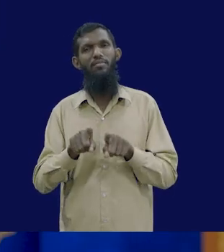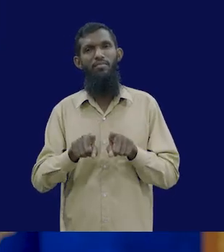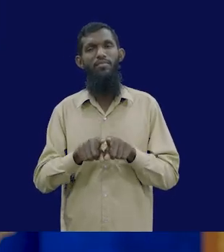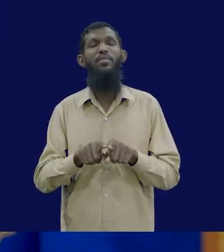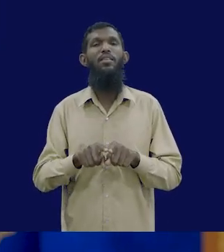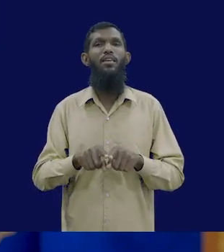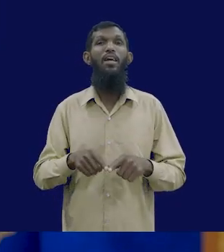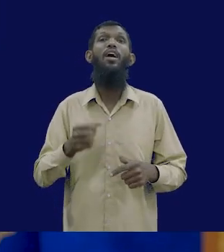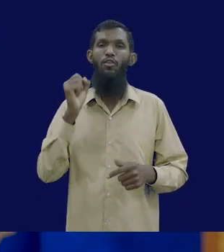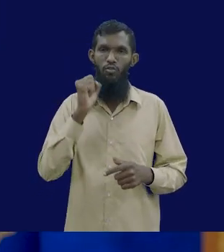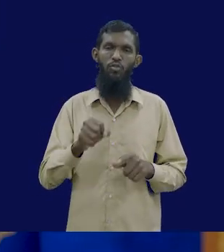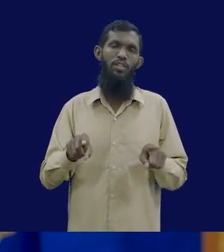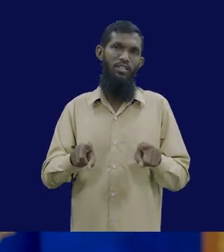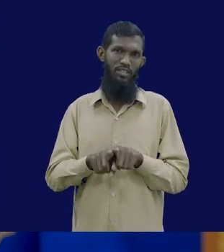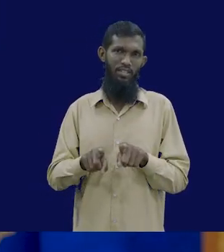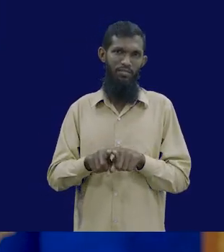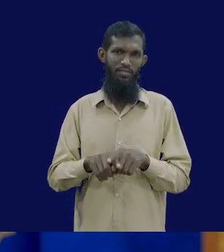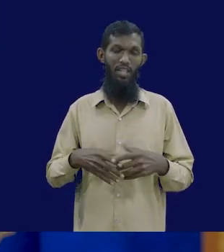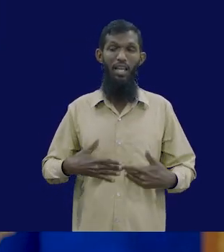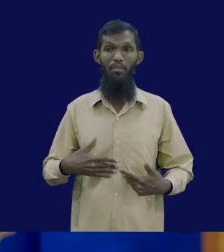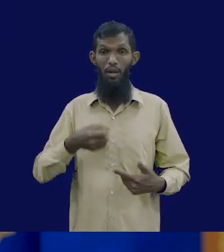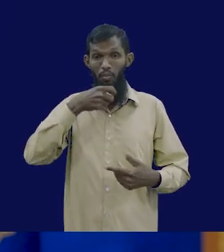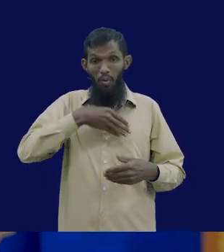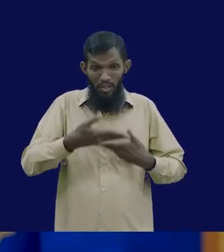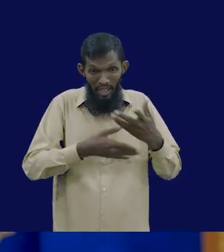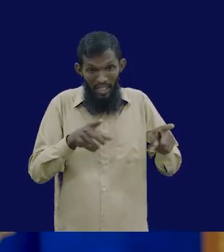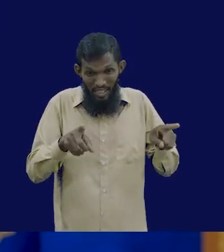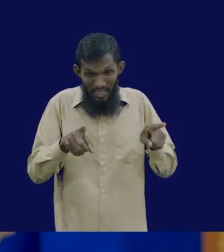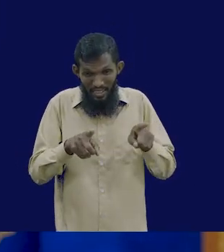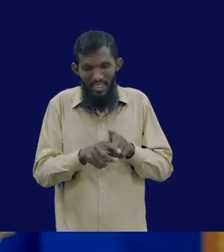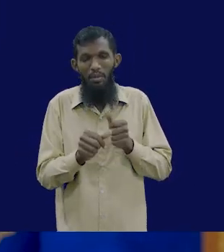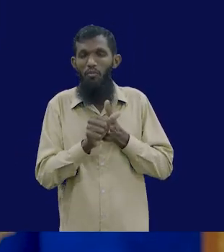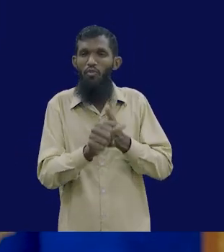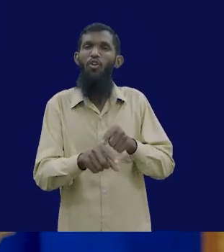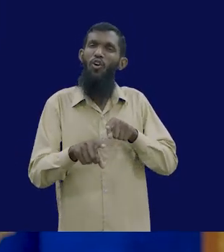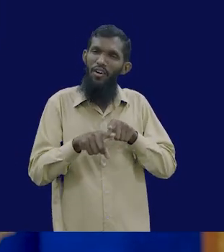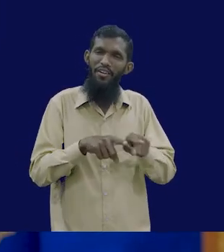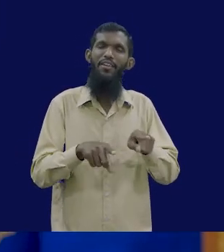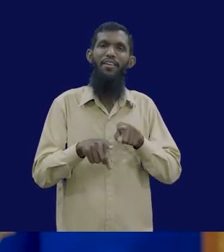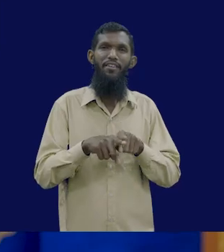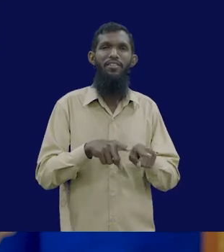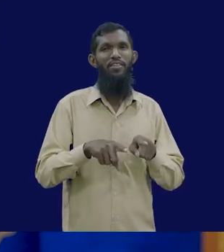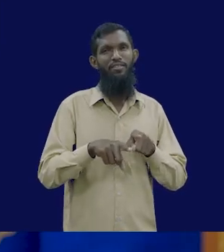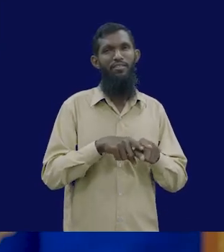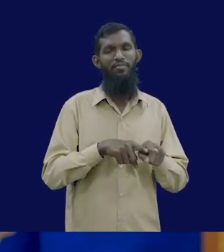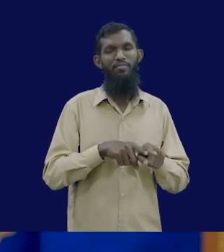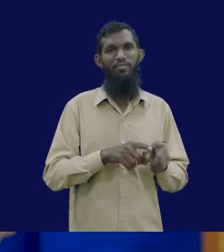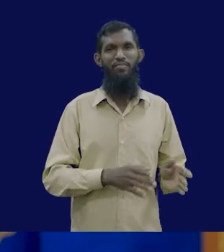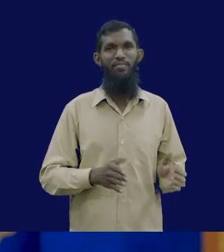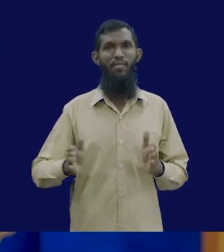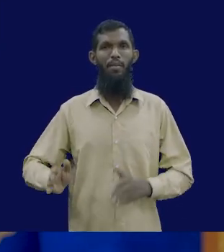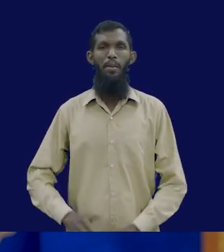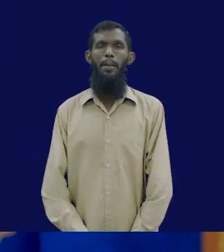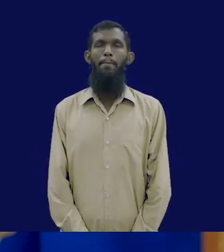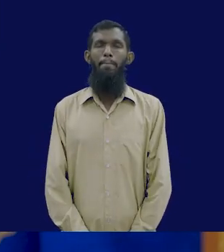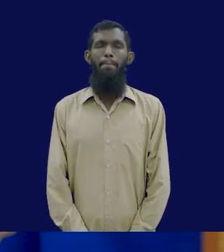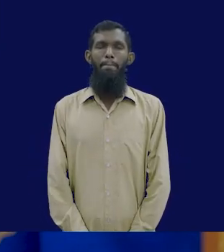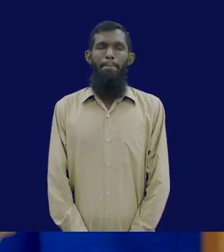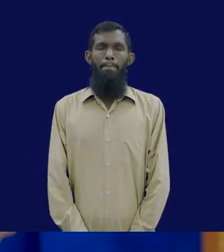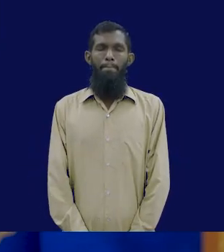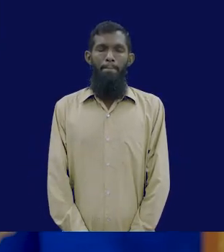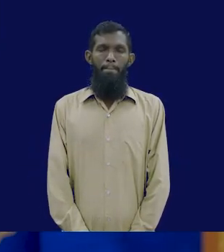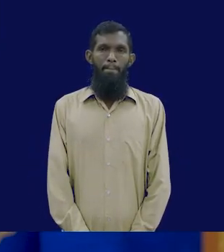with this and observe the sunnah according to how Rasulullah sallallahu alaihi wasallam has taught